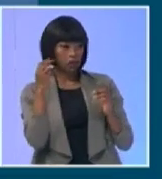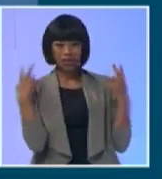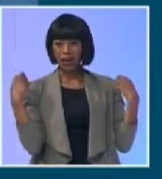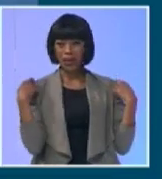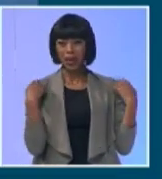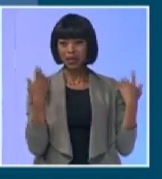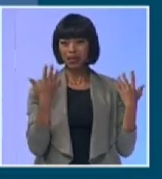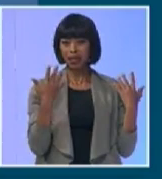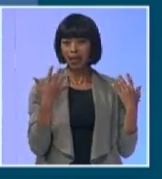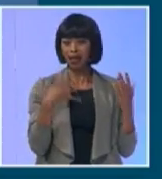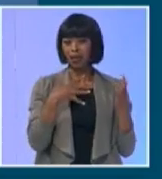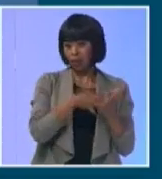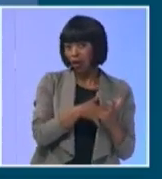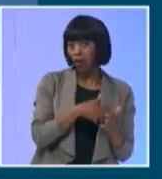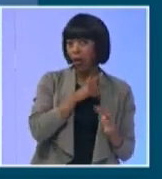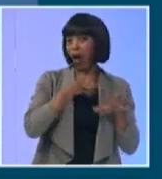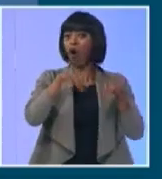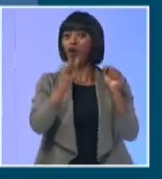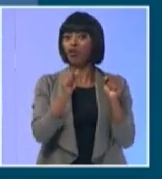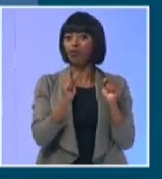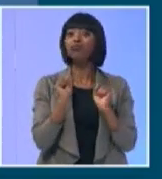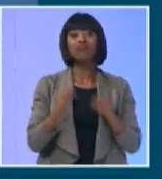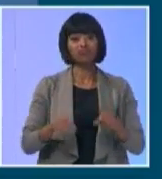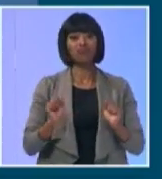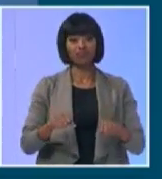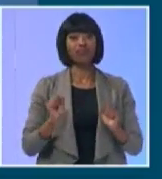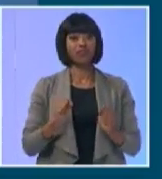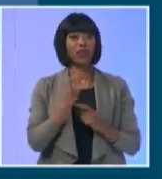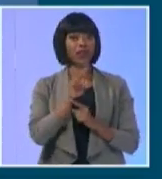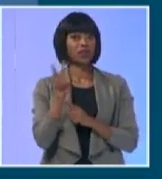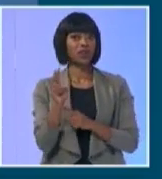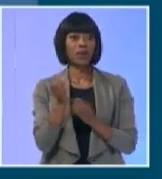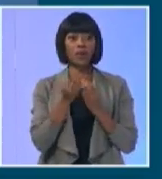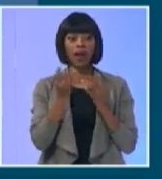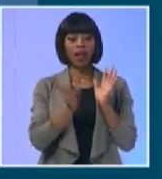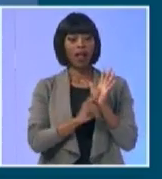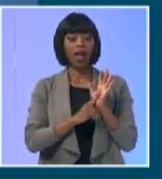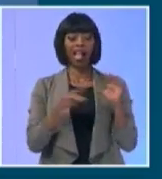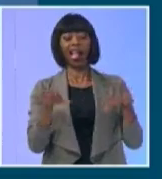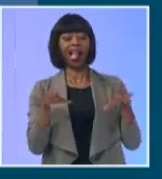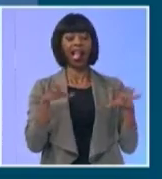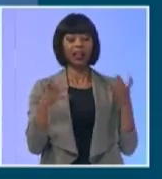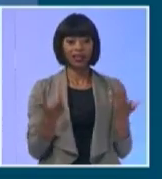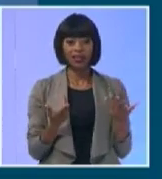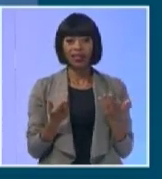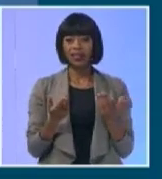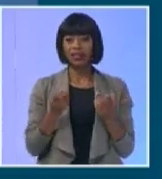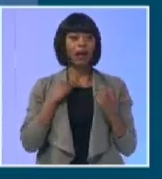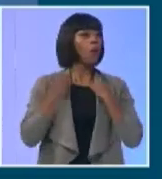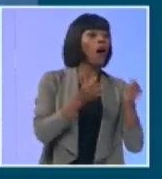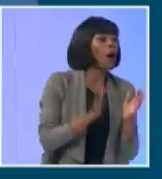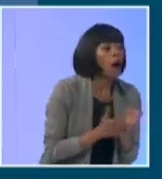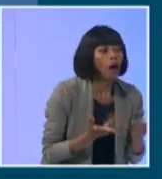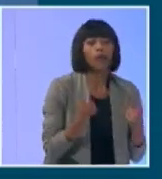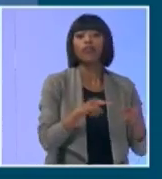security equipment? Of course, we're seeing many alarm systems malfunctioning, triggering false alarms. Armed response companies like